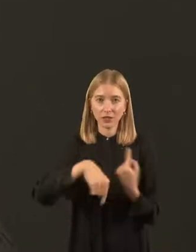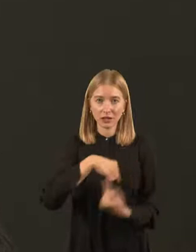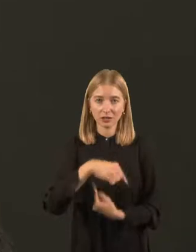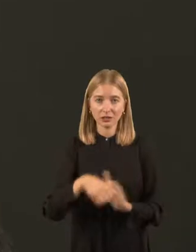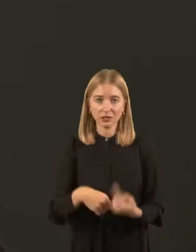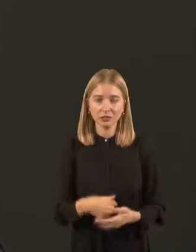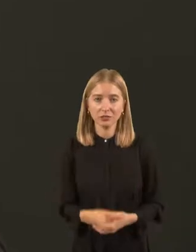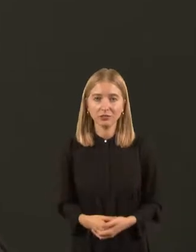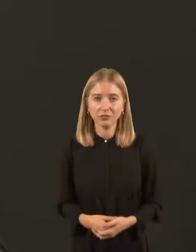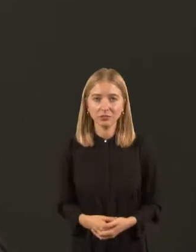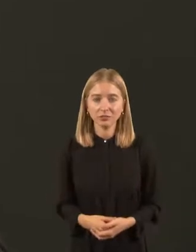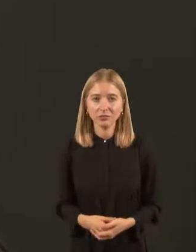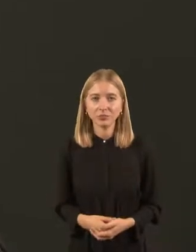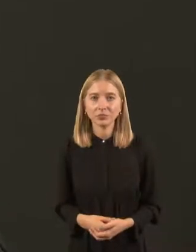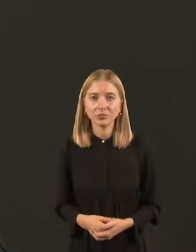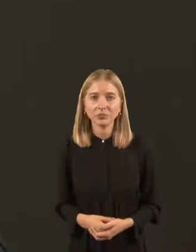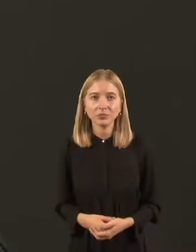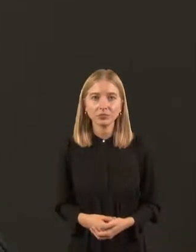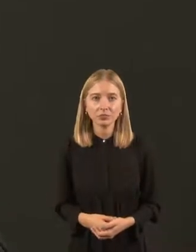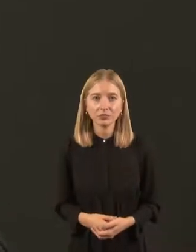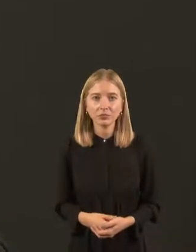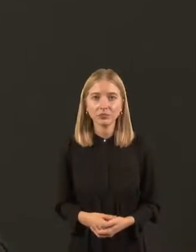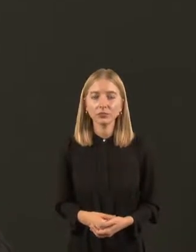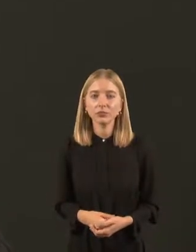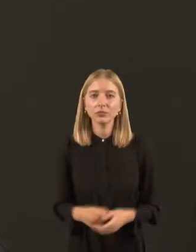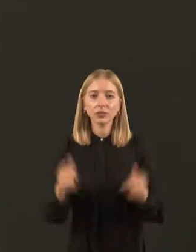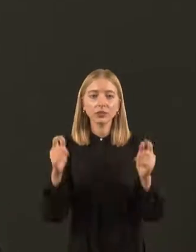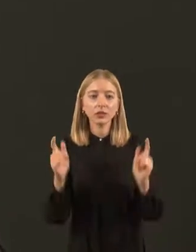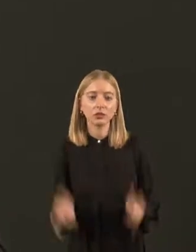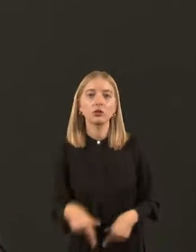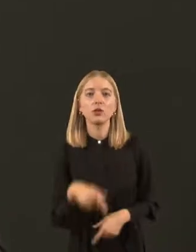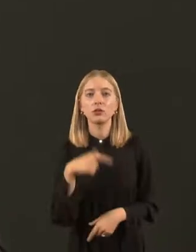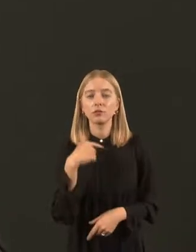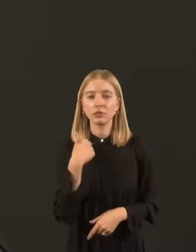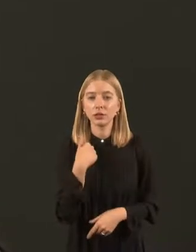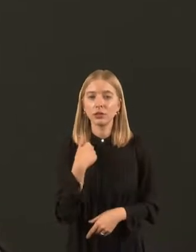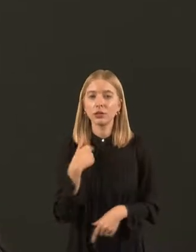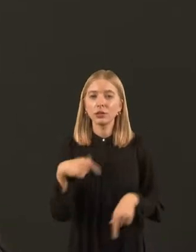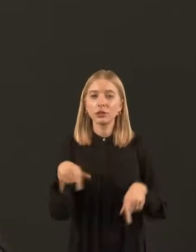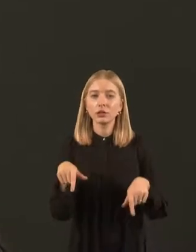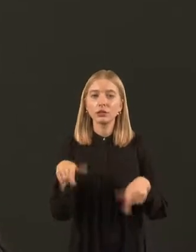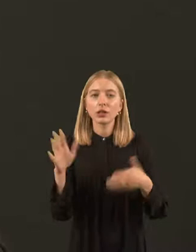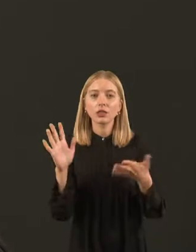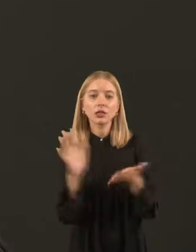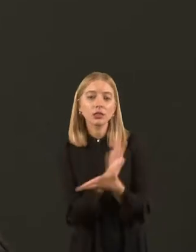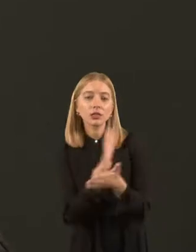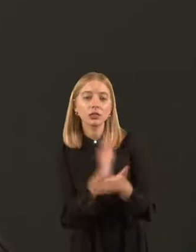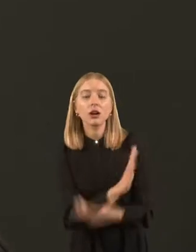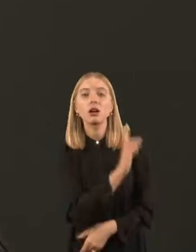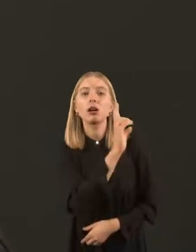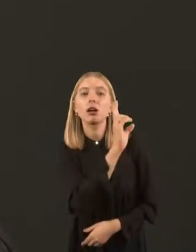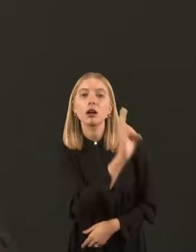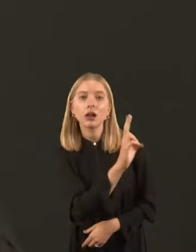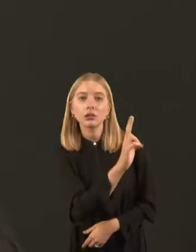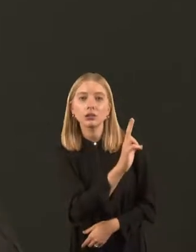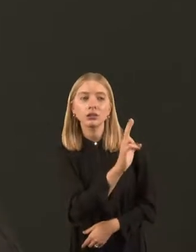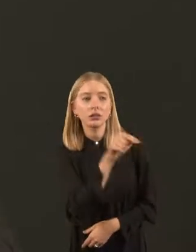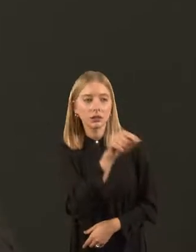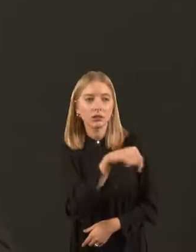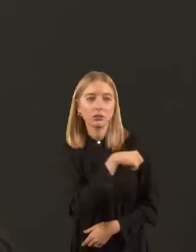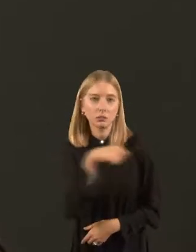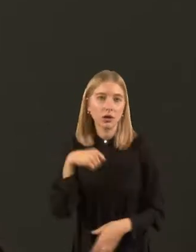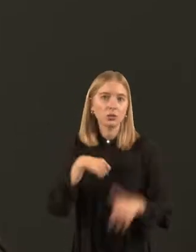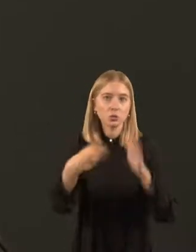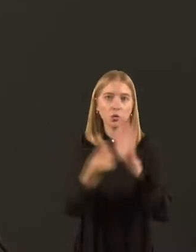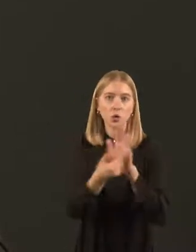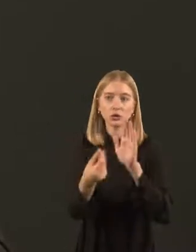Well, but we need to speak about agriculture as a sector of economy, and there the principle